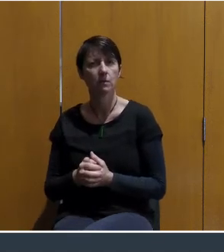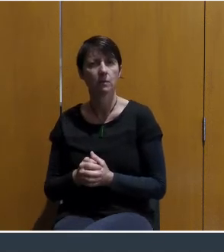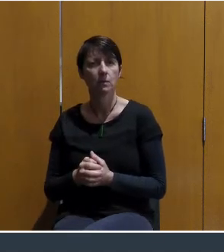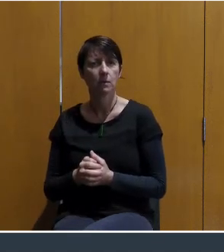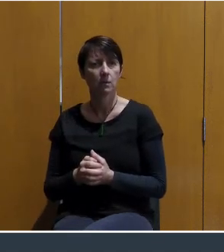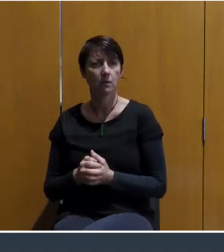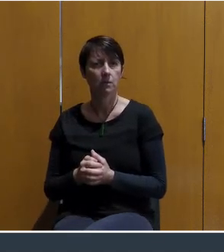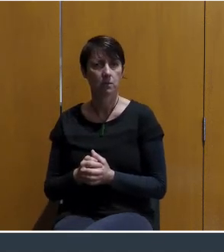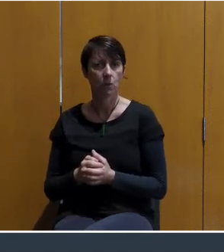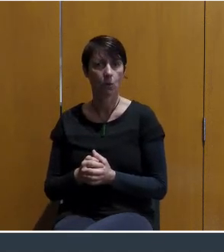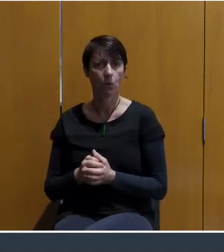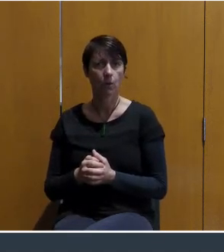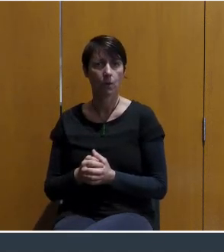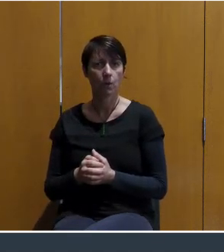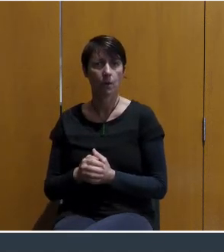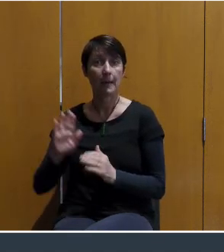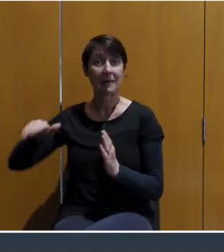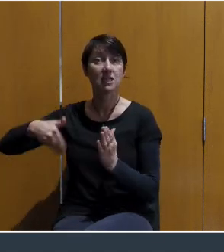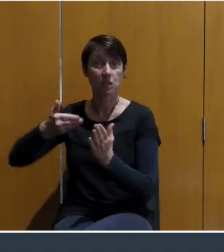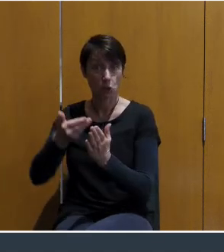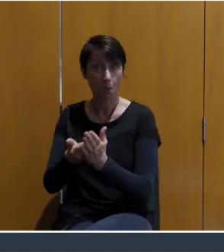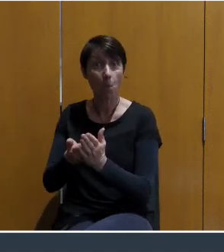today, which is Lynn